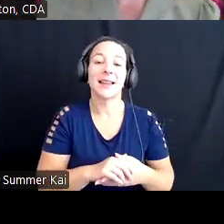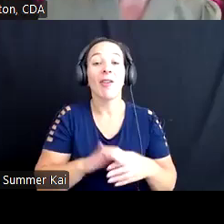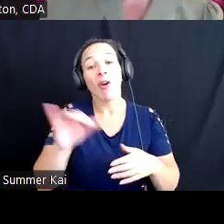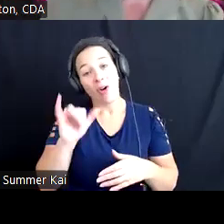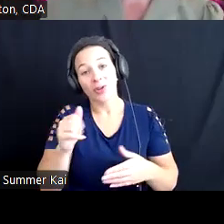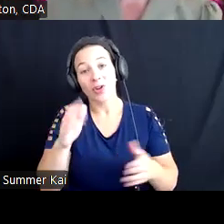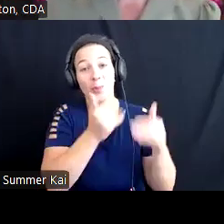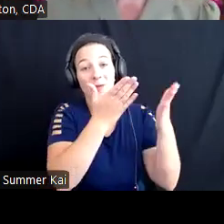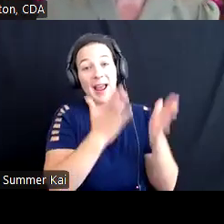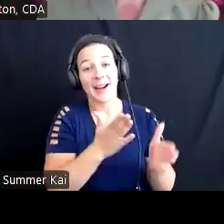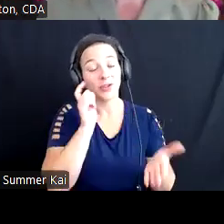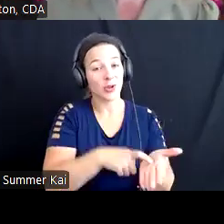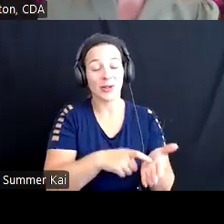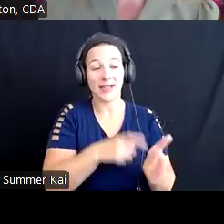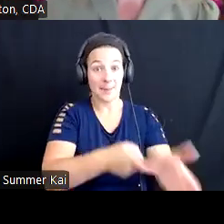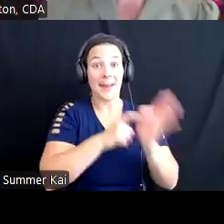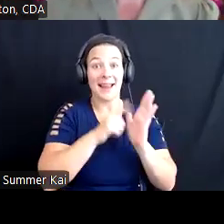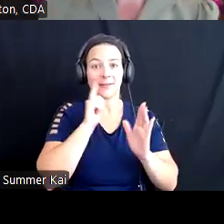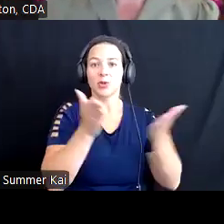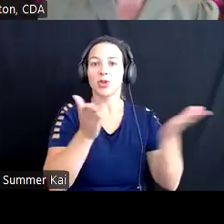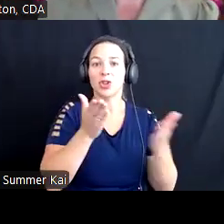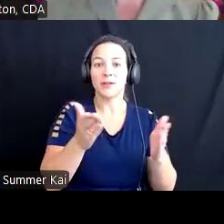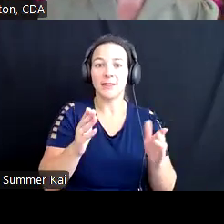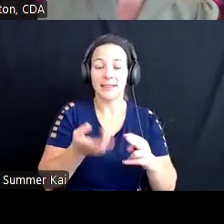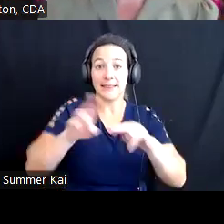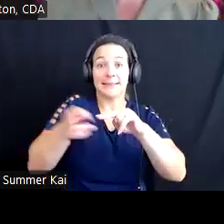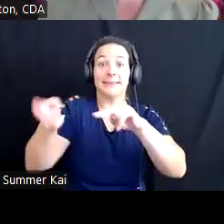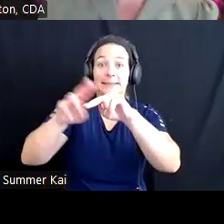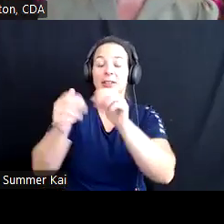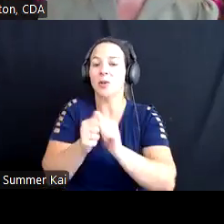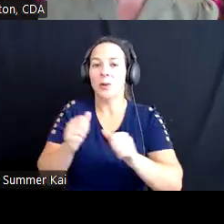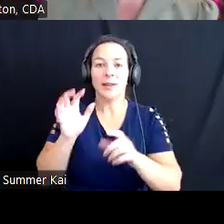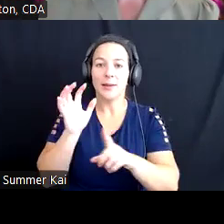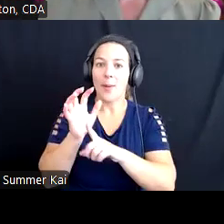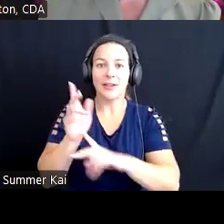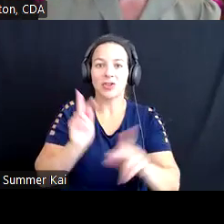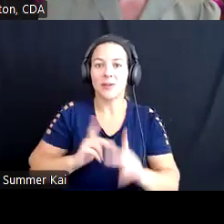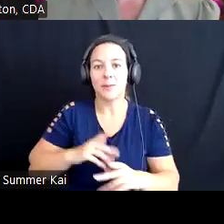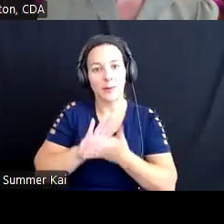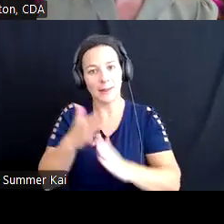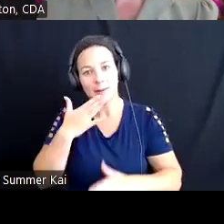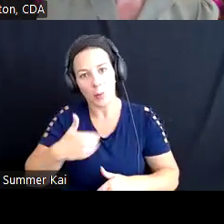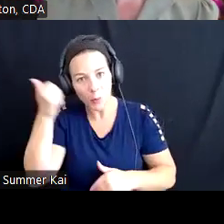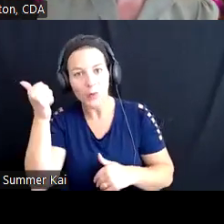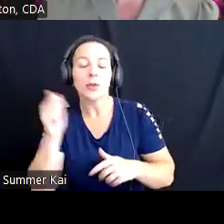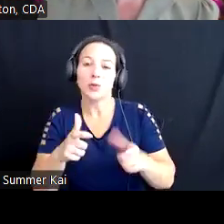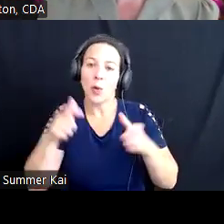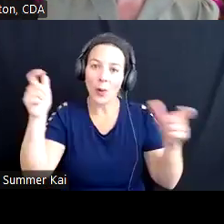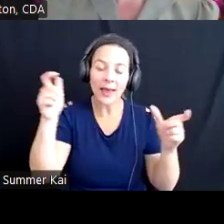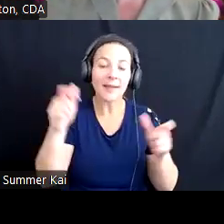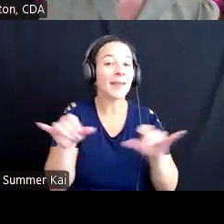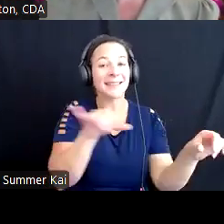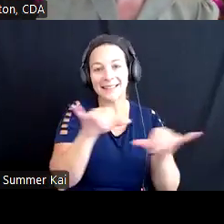noted that demands for their services has grown with the aging population that's also growing, at the same time that state